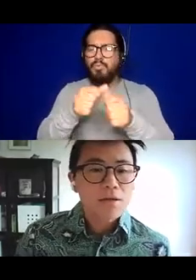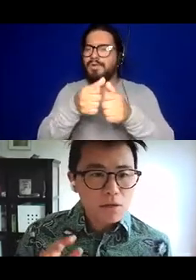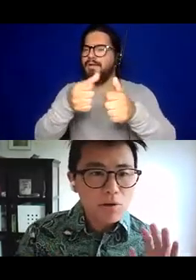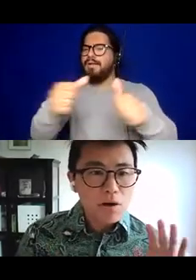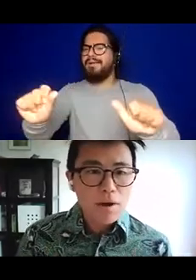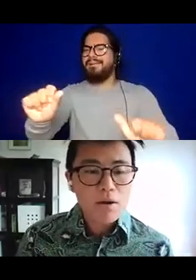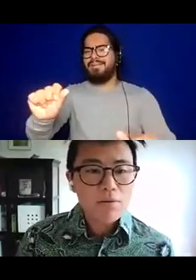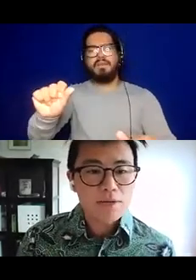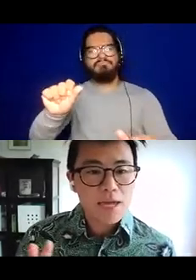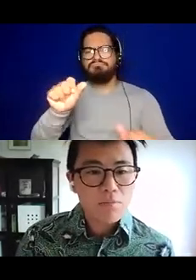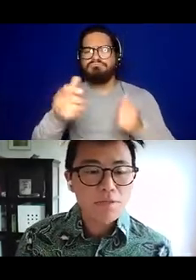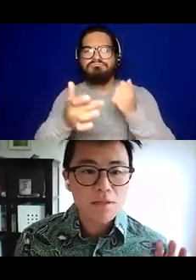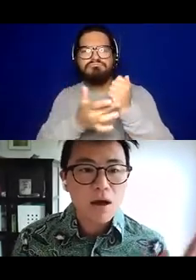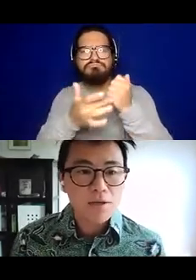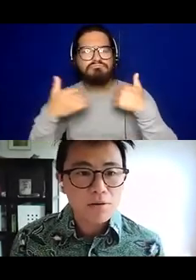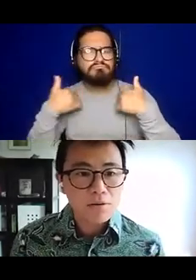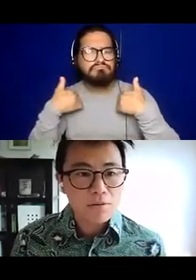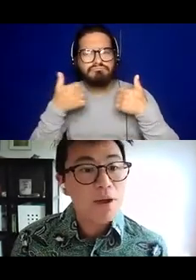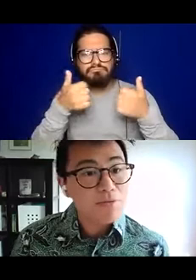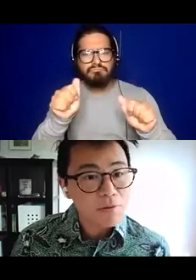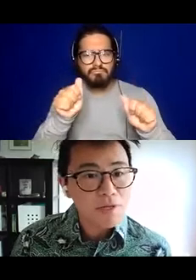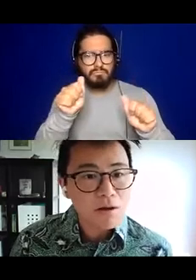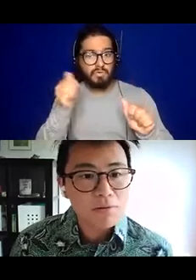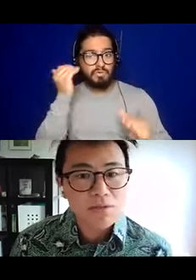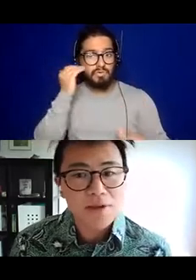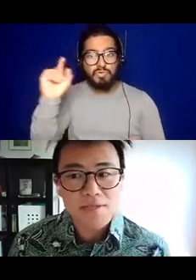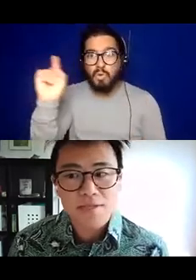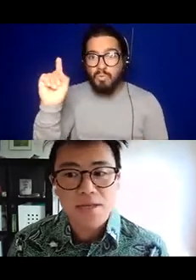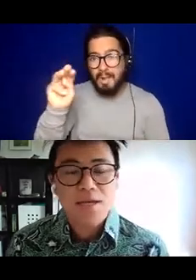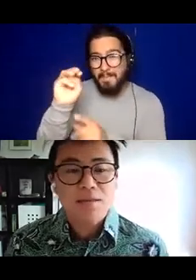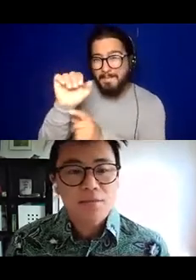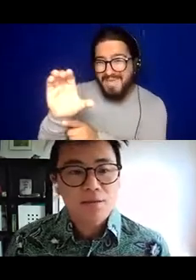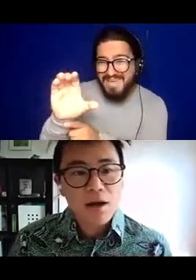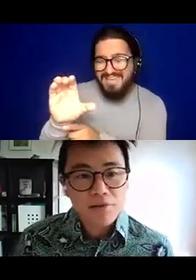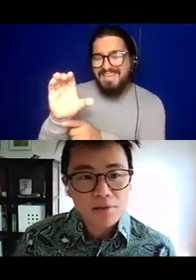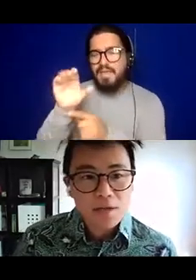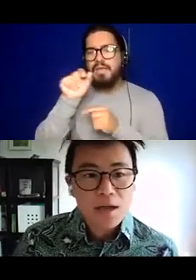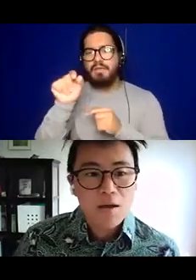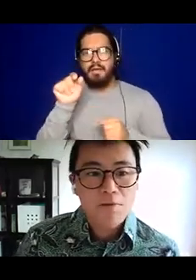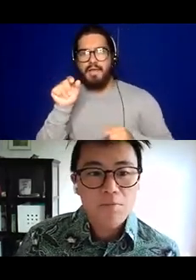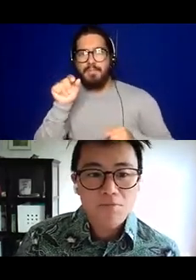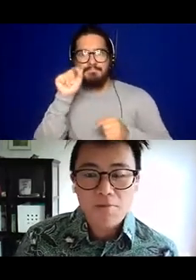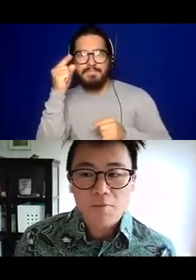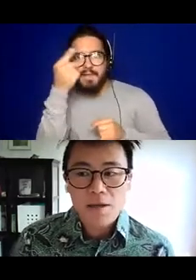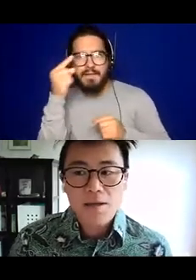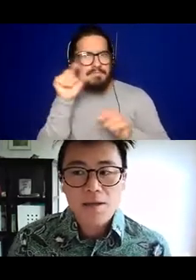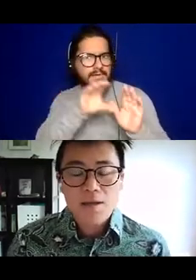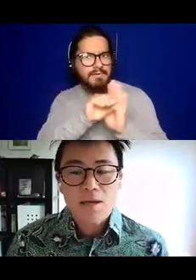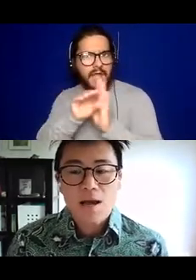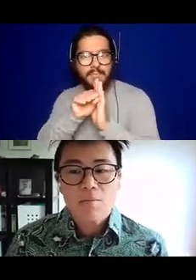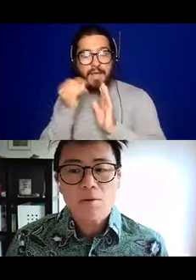that you know where the cameras and the audio, the microphones are on those devices, that they're covered if you prefer that